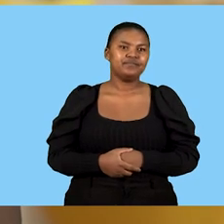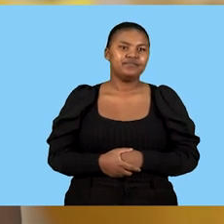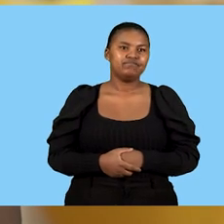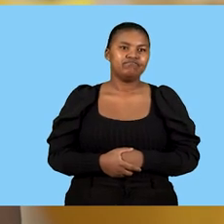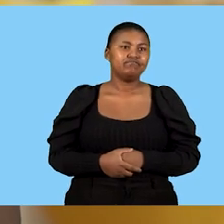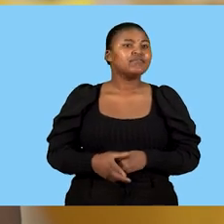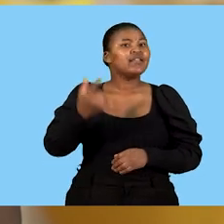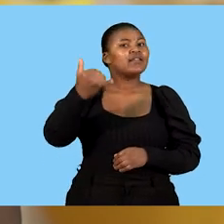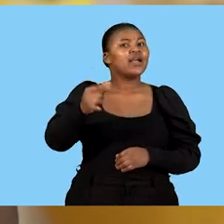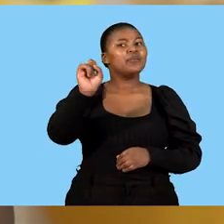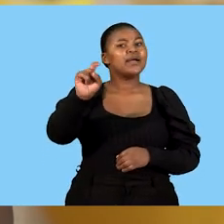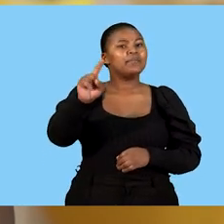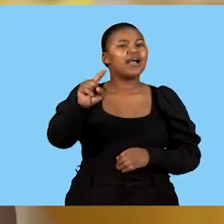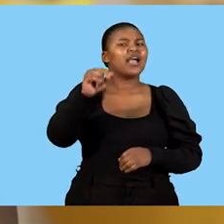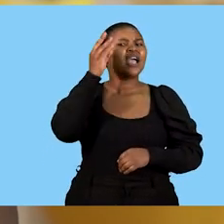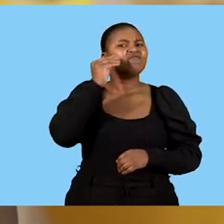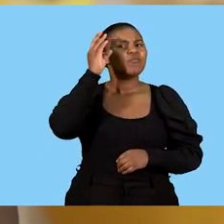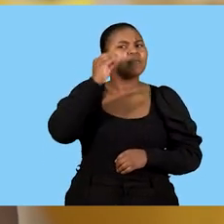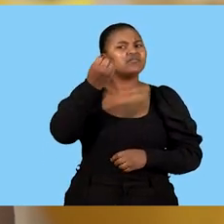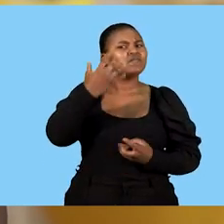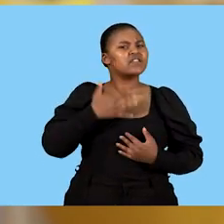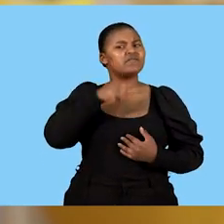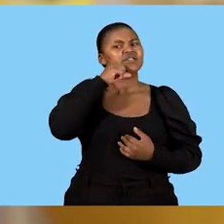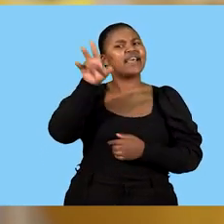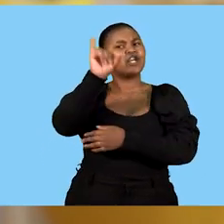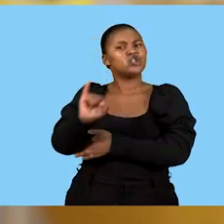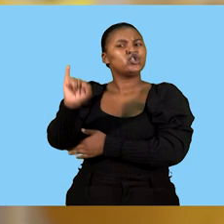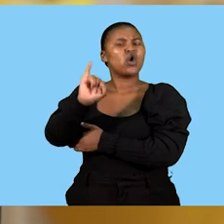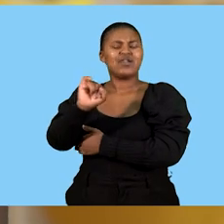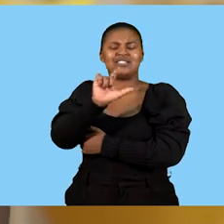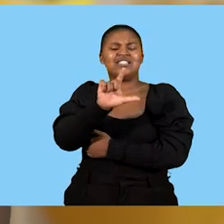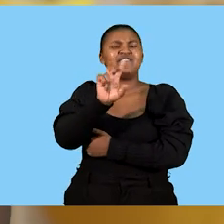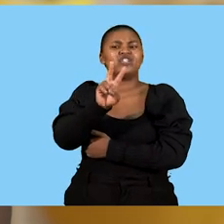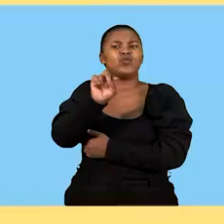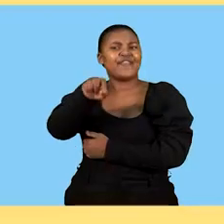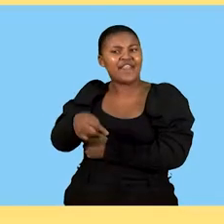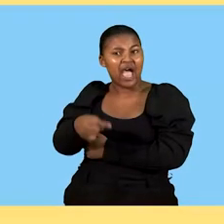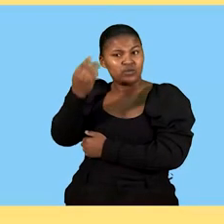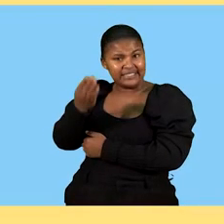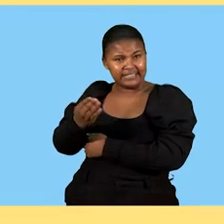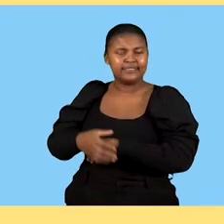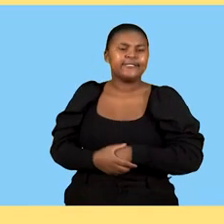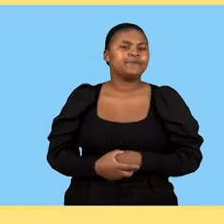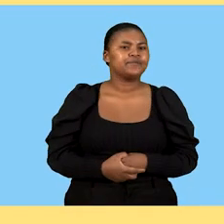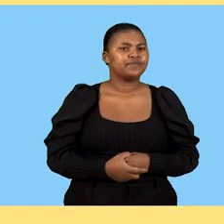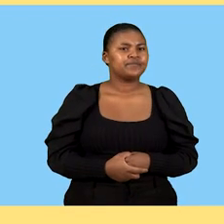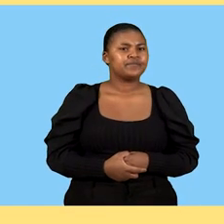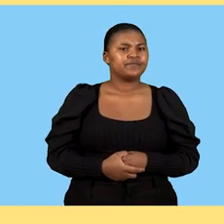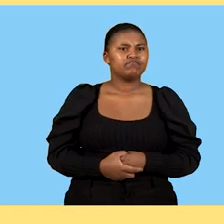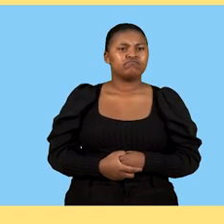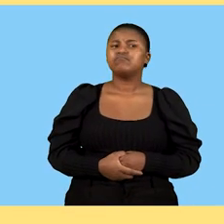calculator. Let us look at the practice question that I have for us today. It reads, extract from